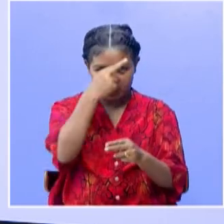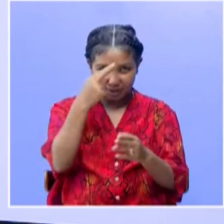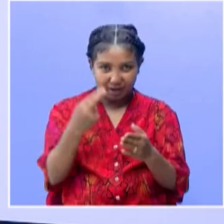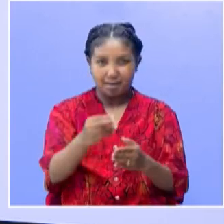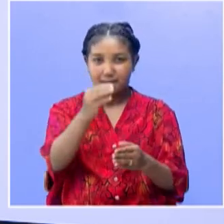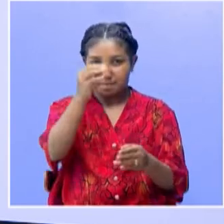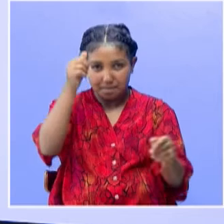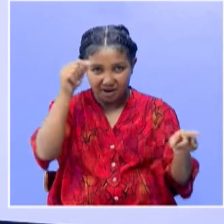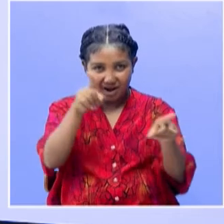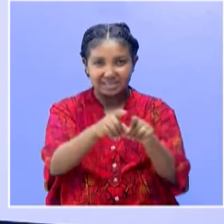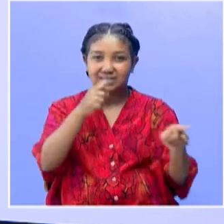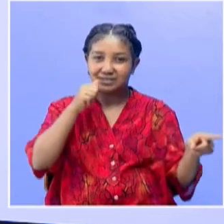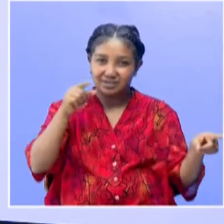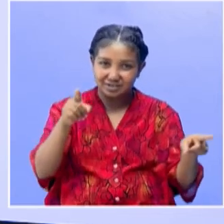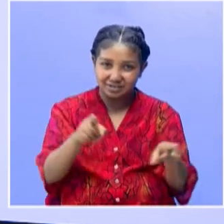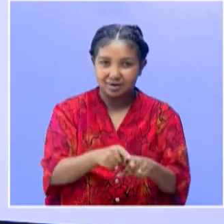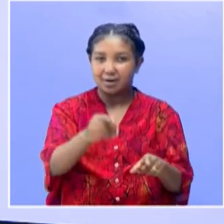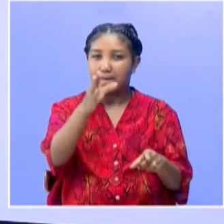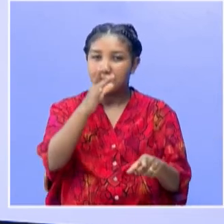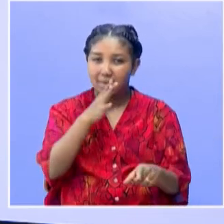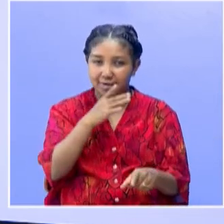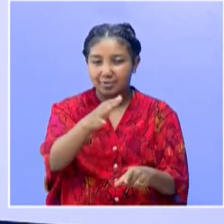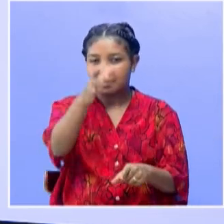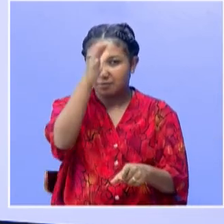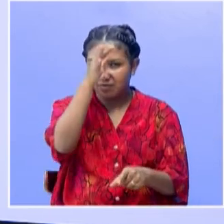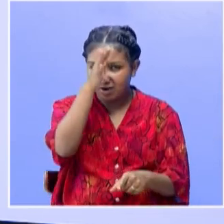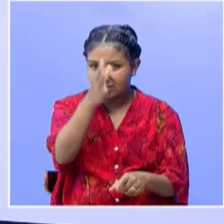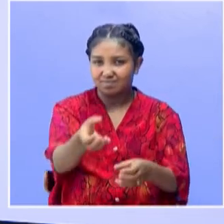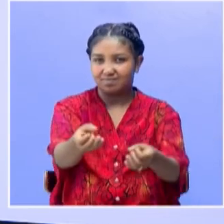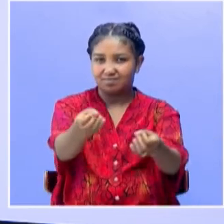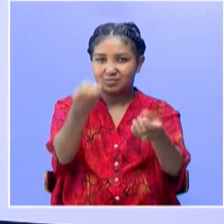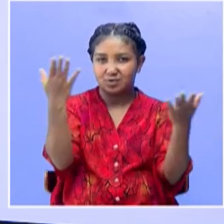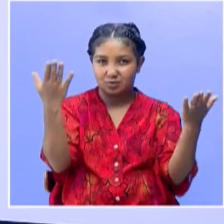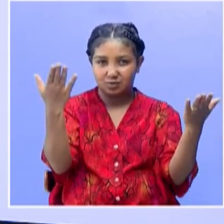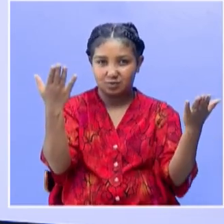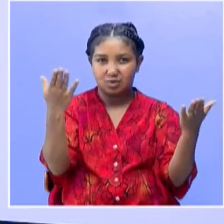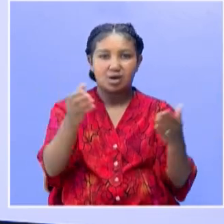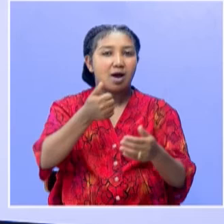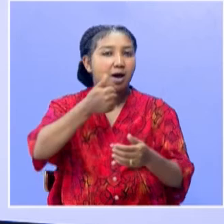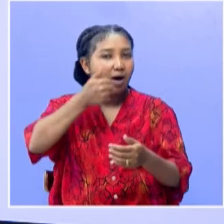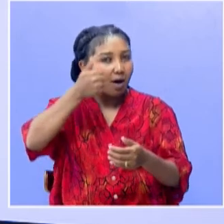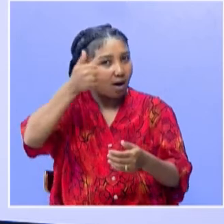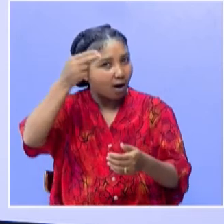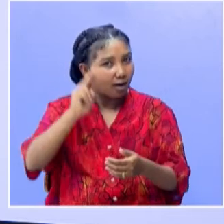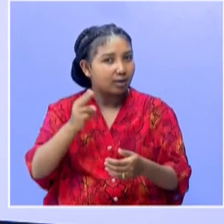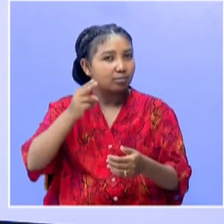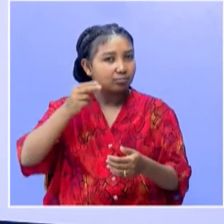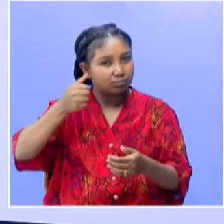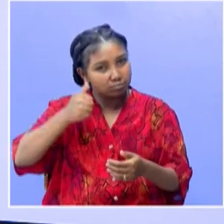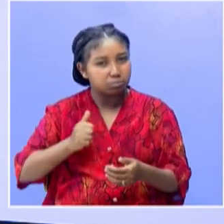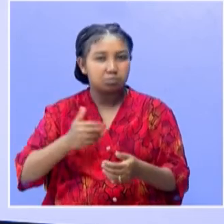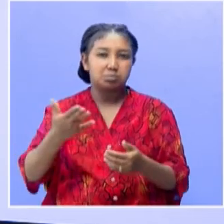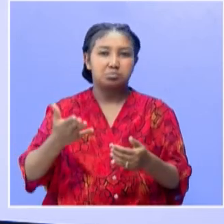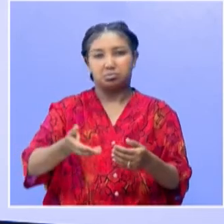are brothers, sisters, yes? Mother, yeah? Or aunt, uncle, cousins,